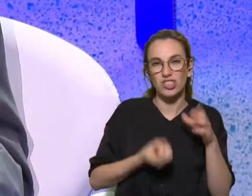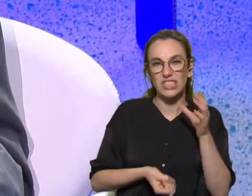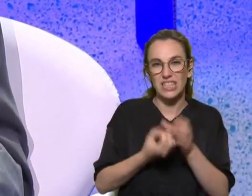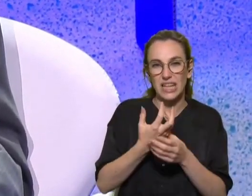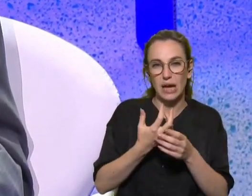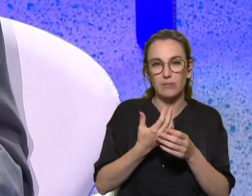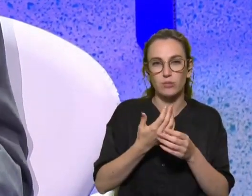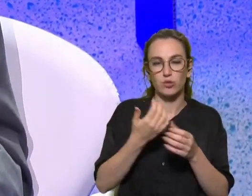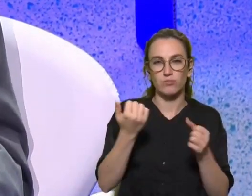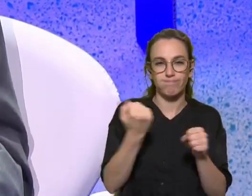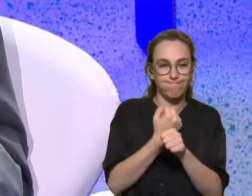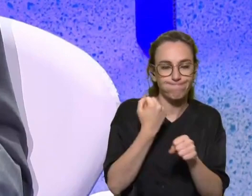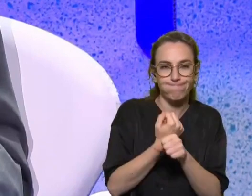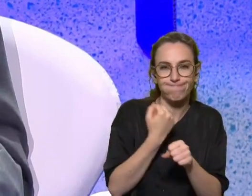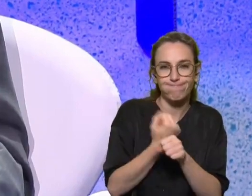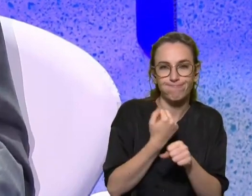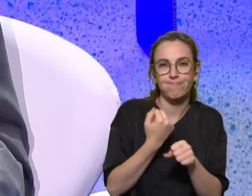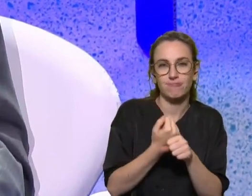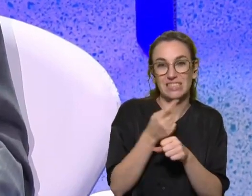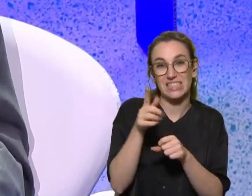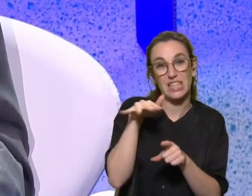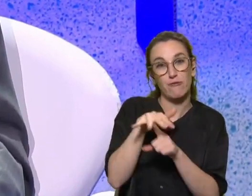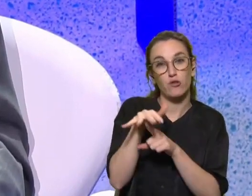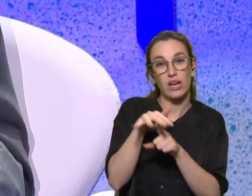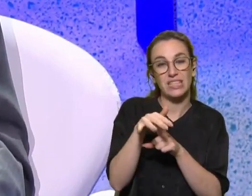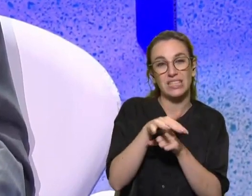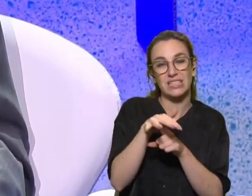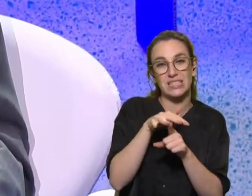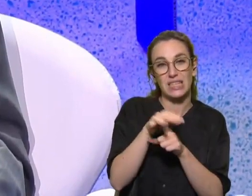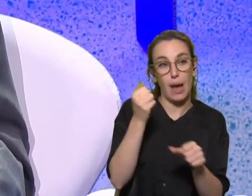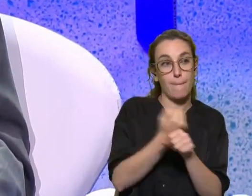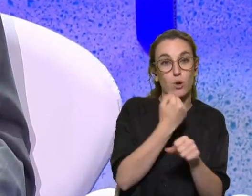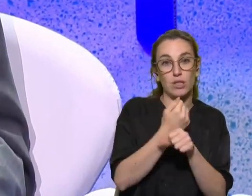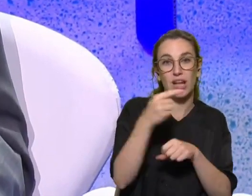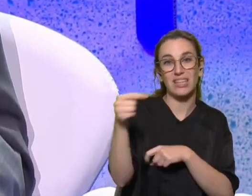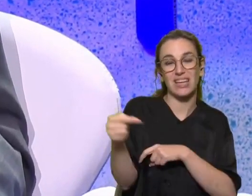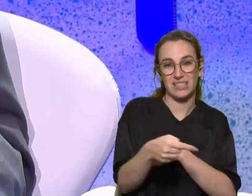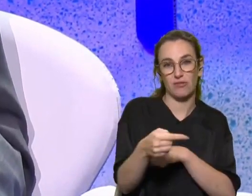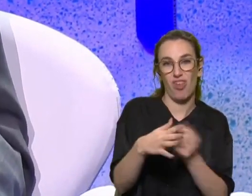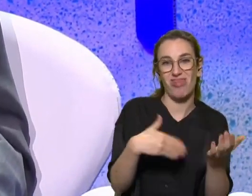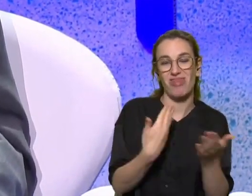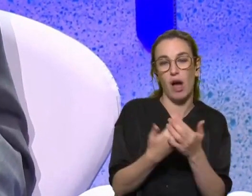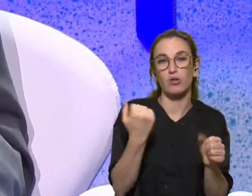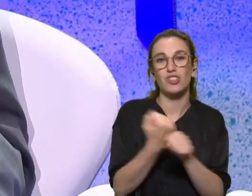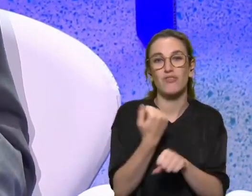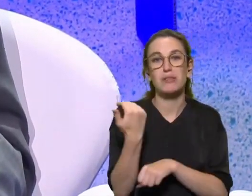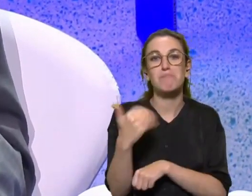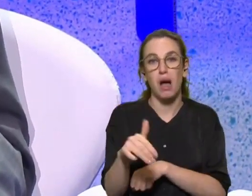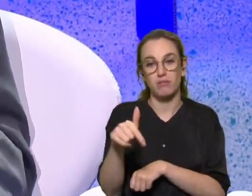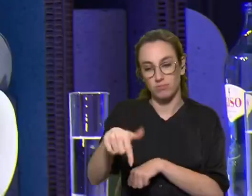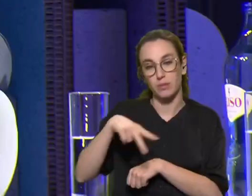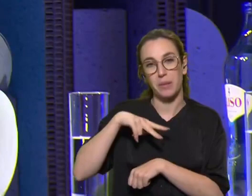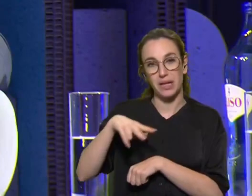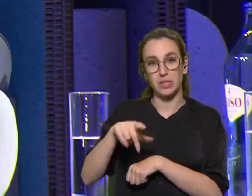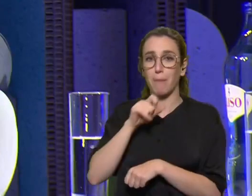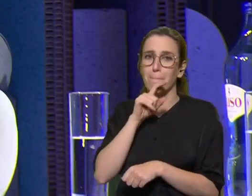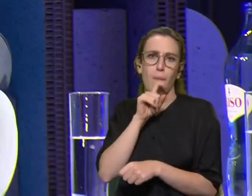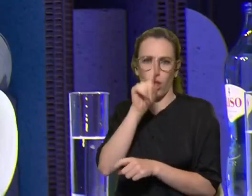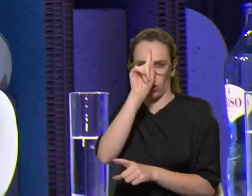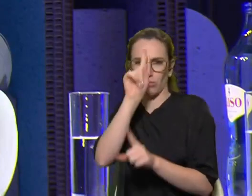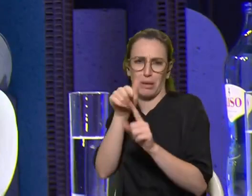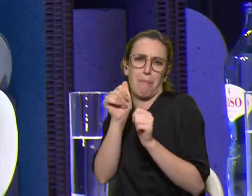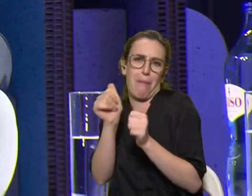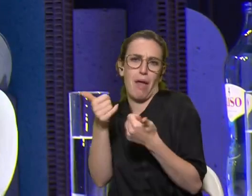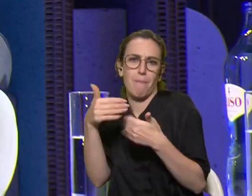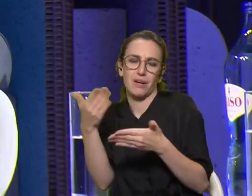bureaucracy, knowing that it will influence negatively productivity is providing a bad service to the country with